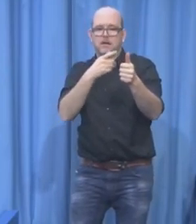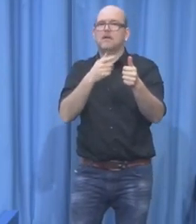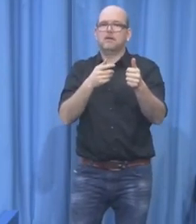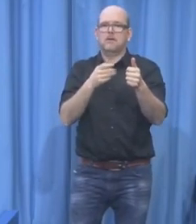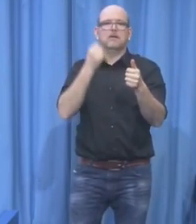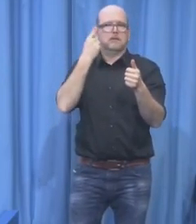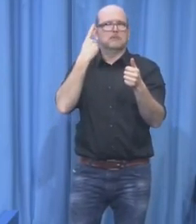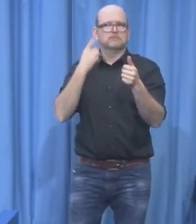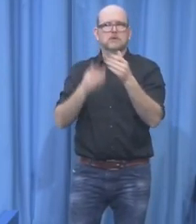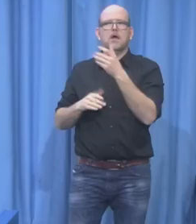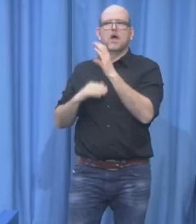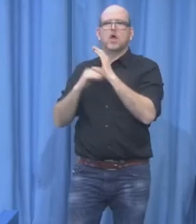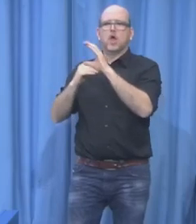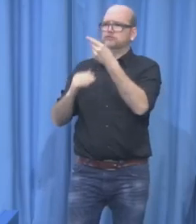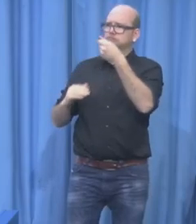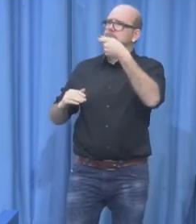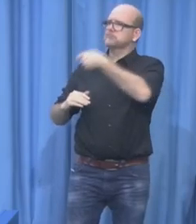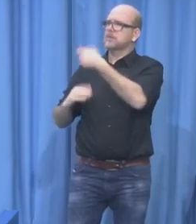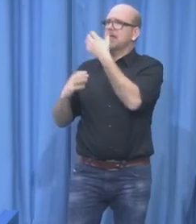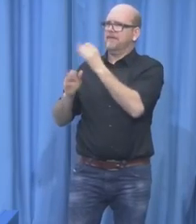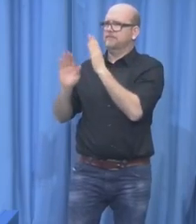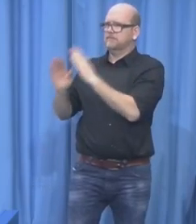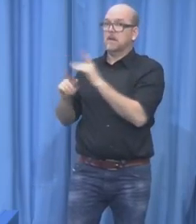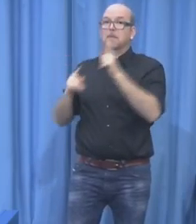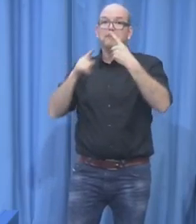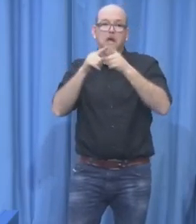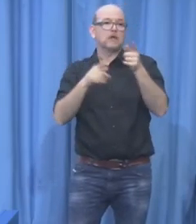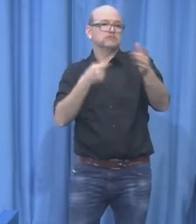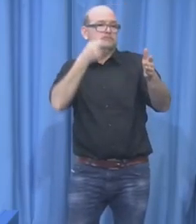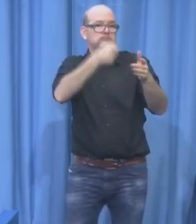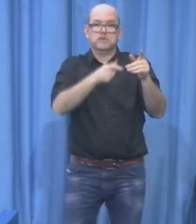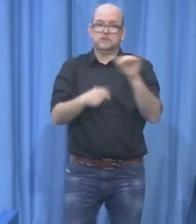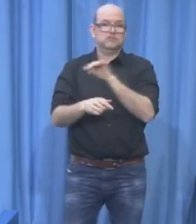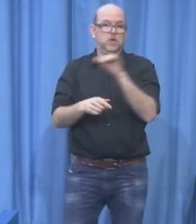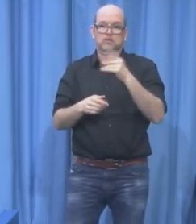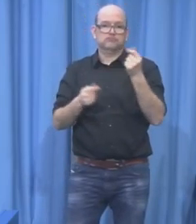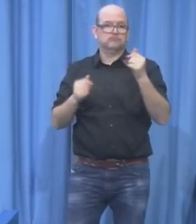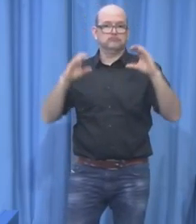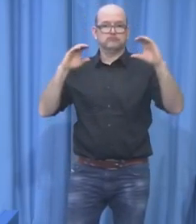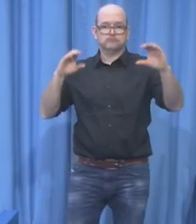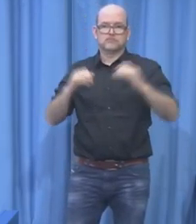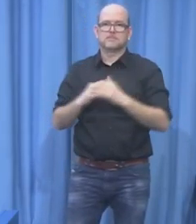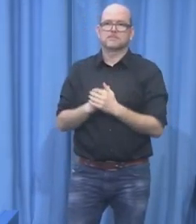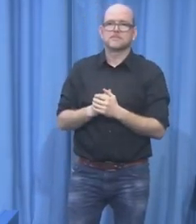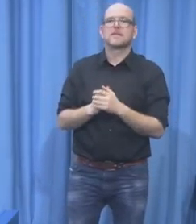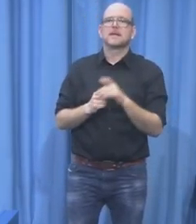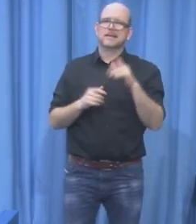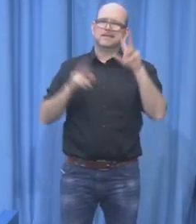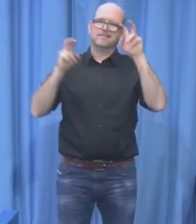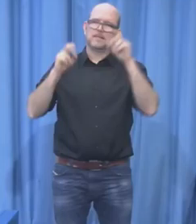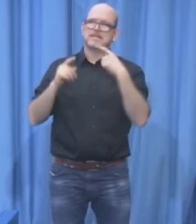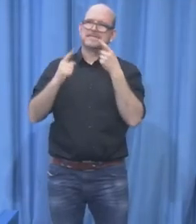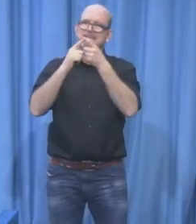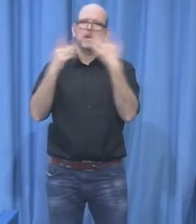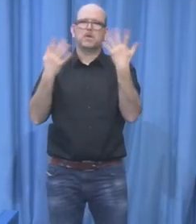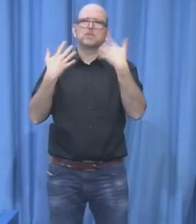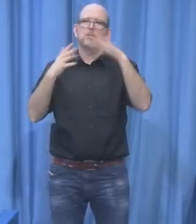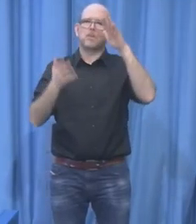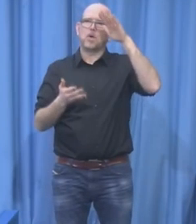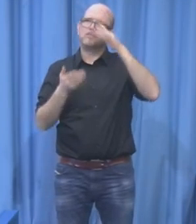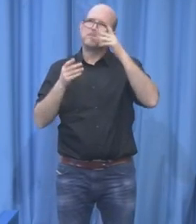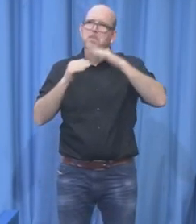big problem in our community where people with a disability were graduating and there was no work for them. They were graduating high